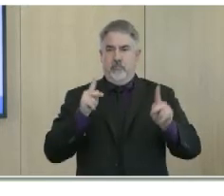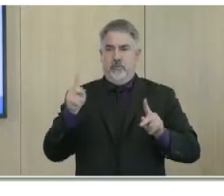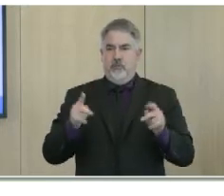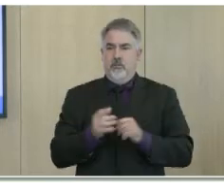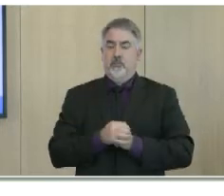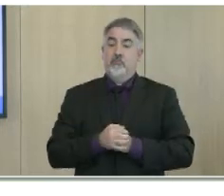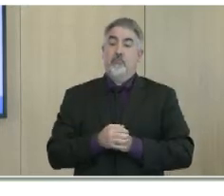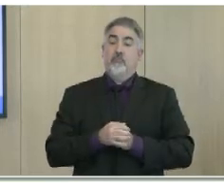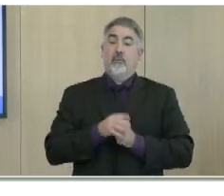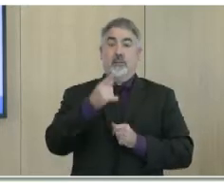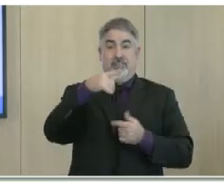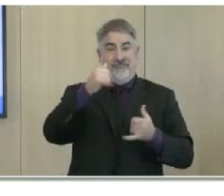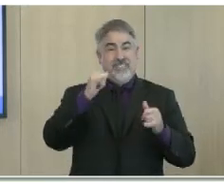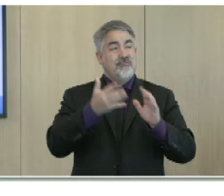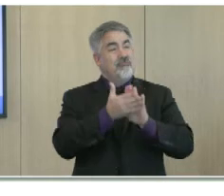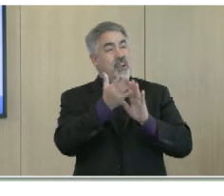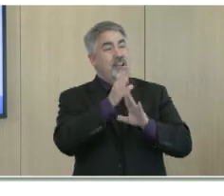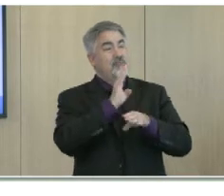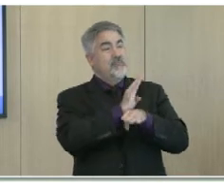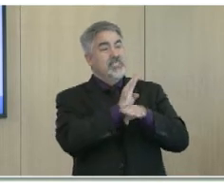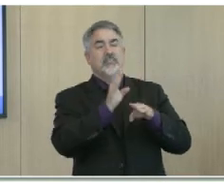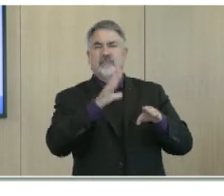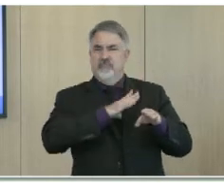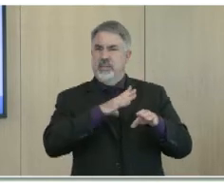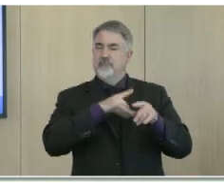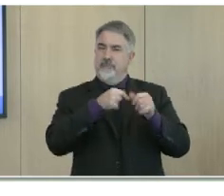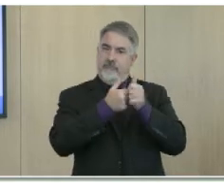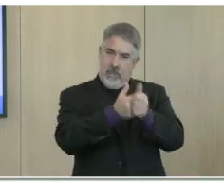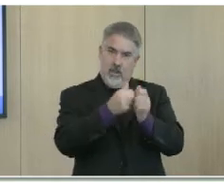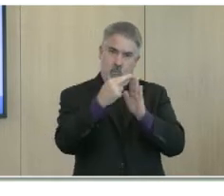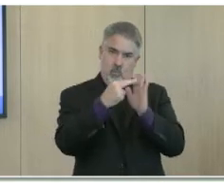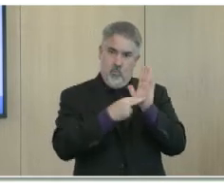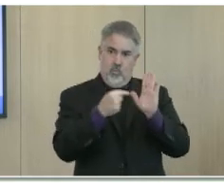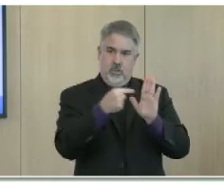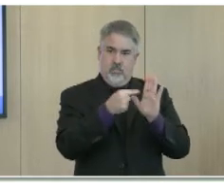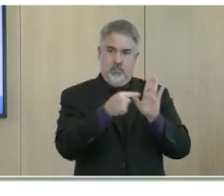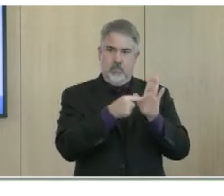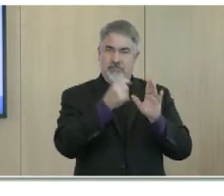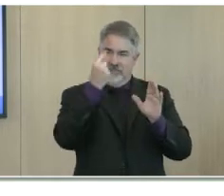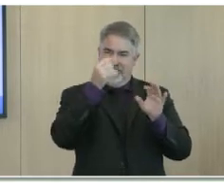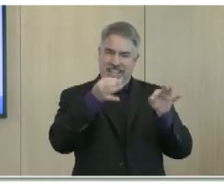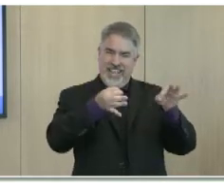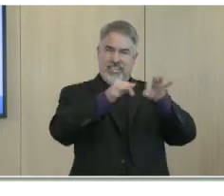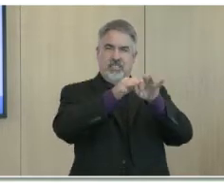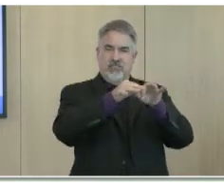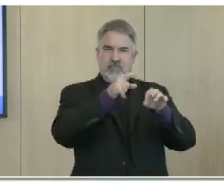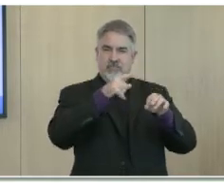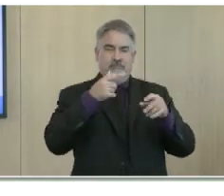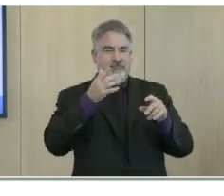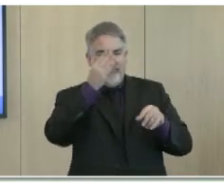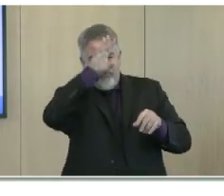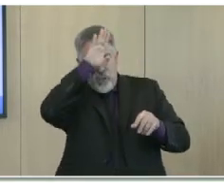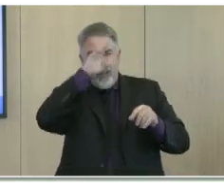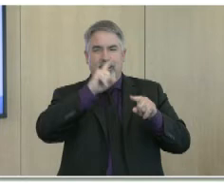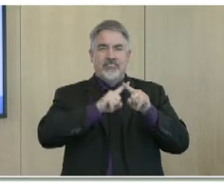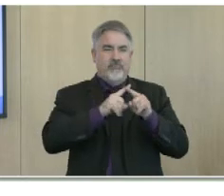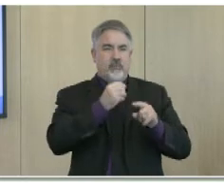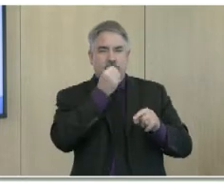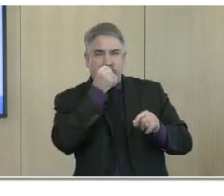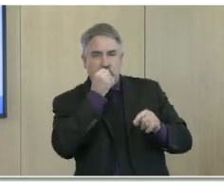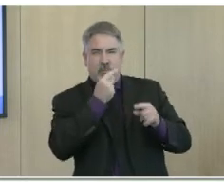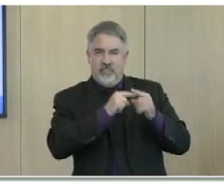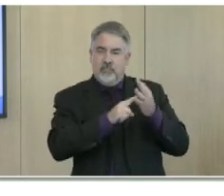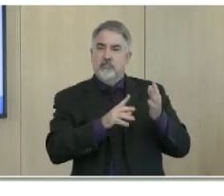open today, you should only be an essential business. And if you are open, by Tuesday morning, you need to post outside your